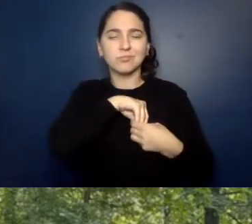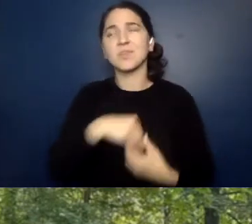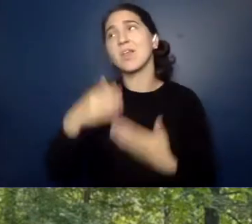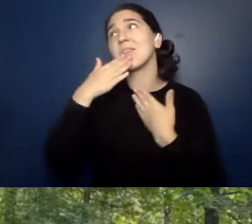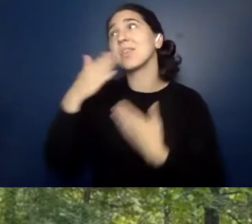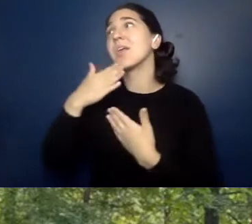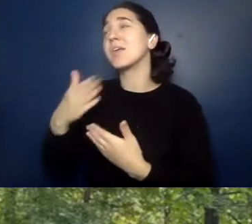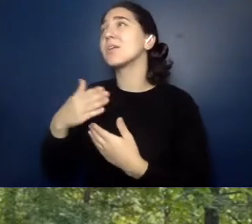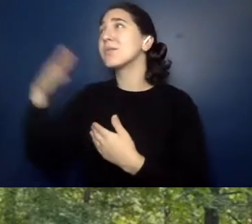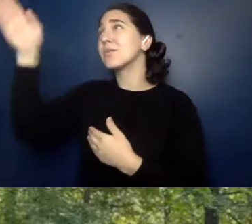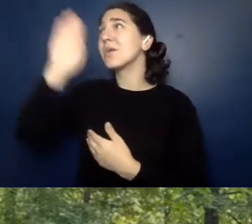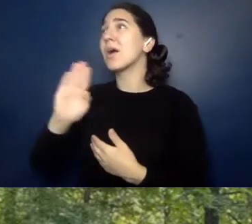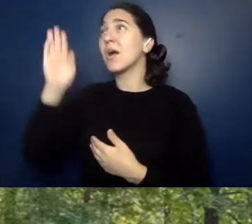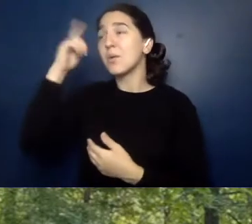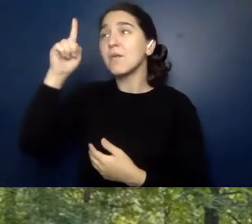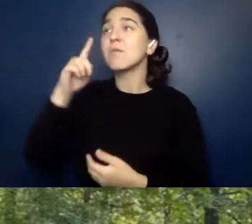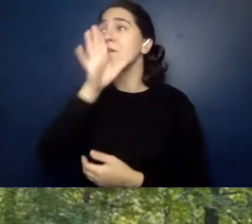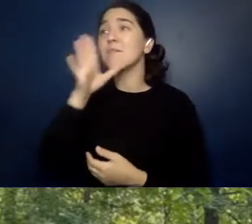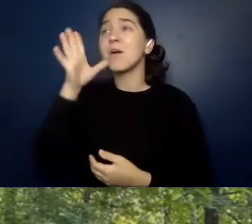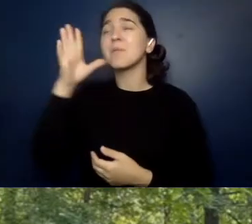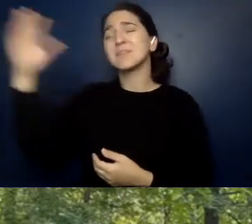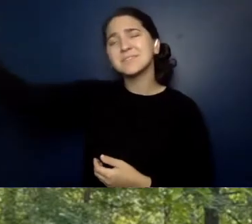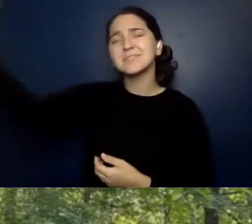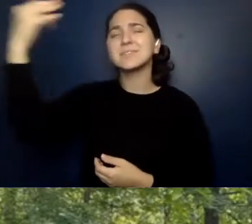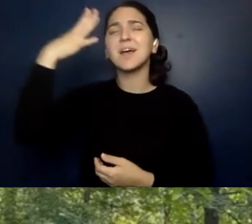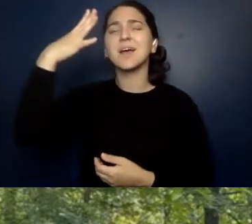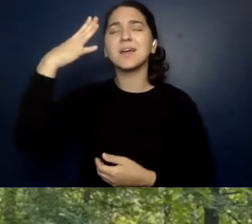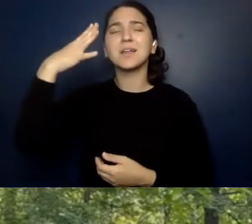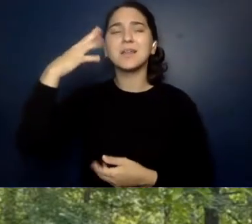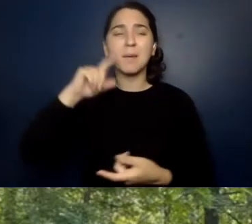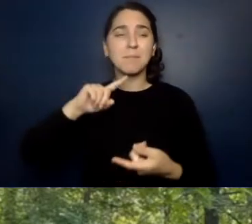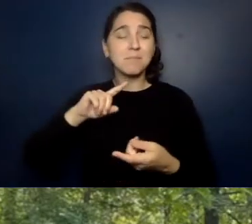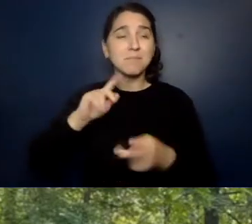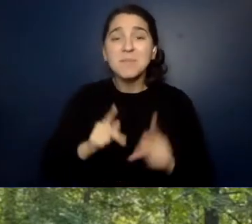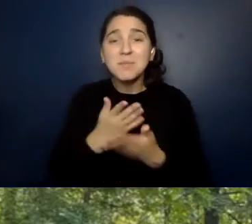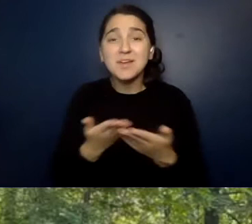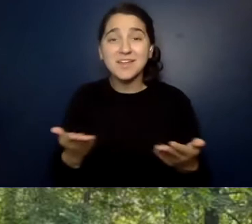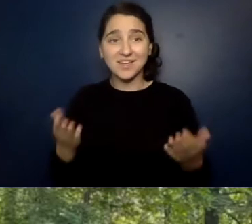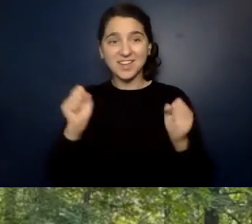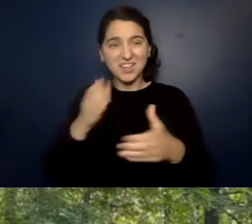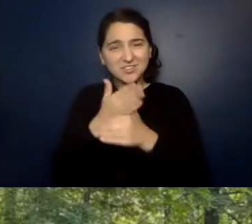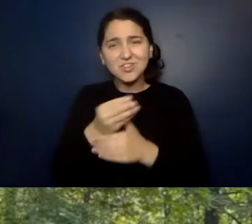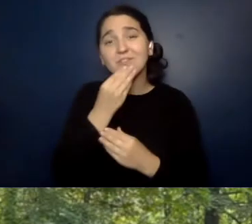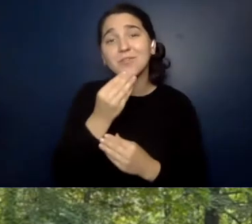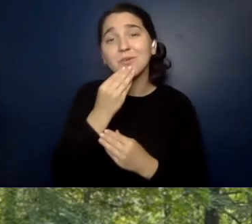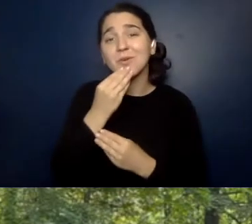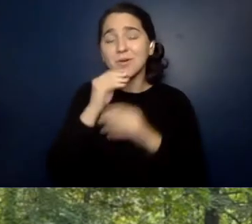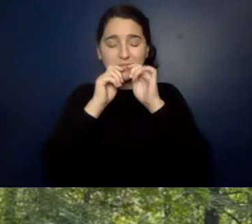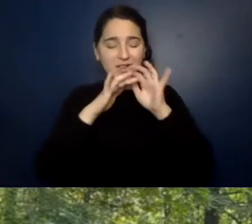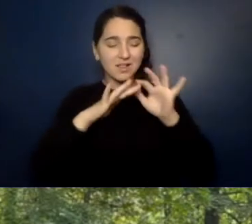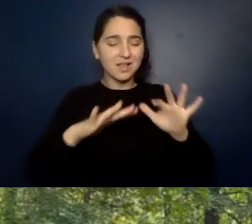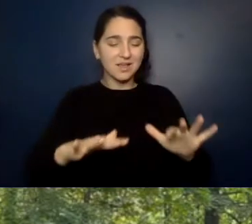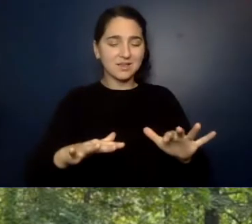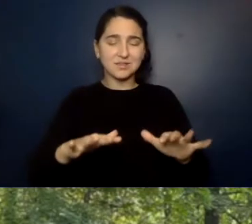We thank you, God, for farmers and sunshine, for those who share in this meal with us. Bless it so that we